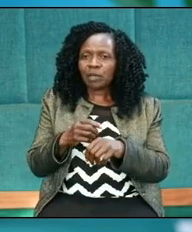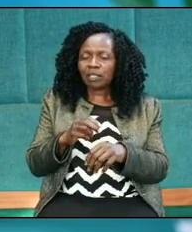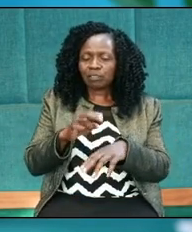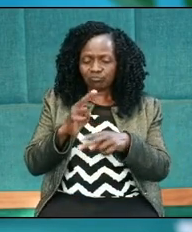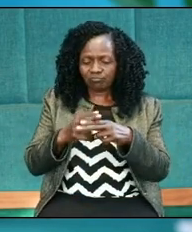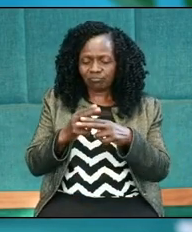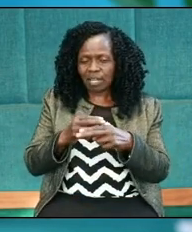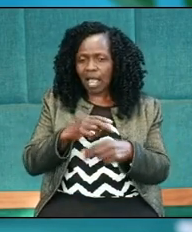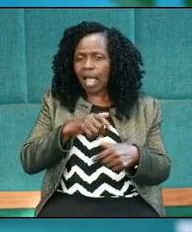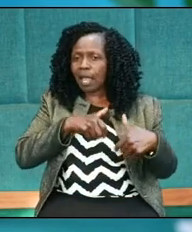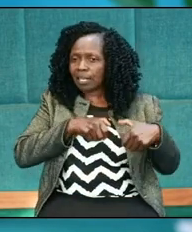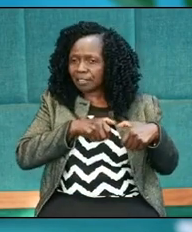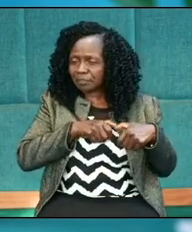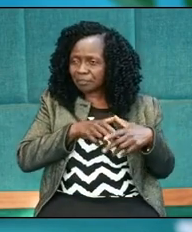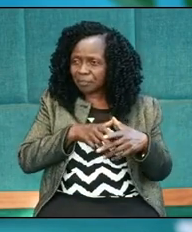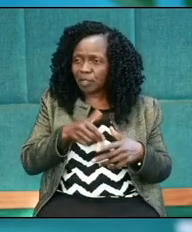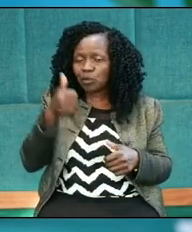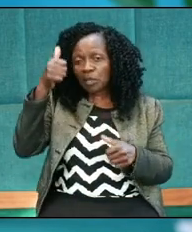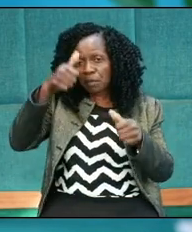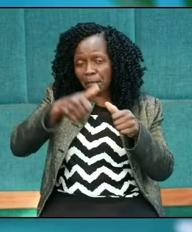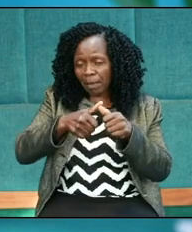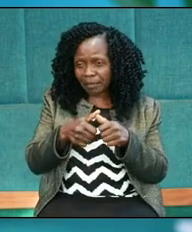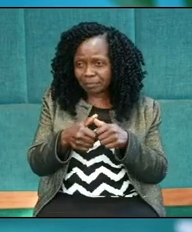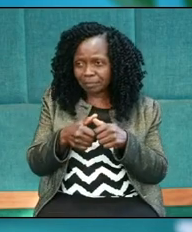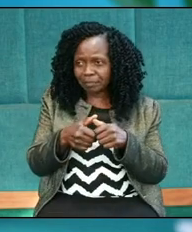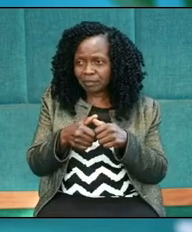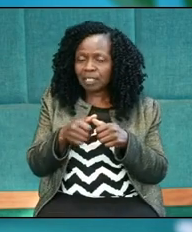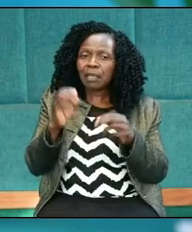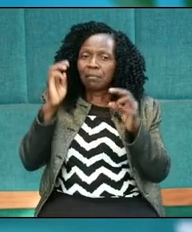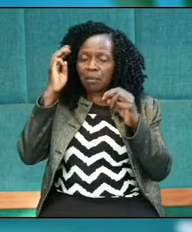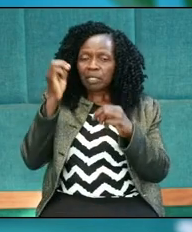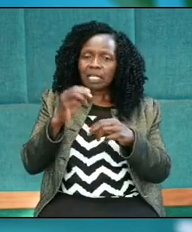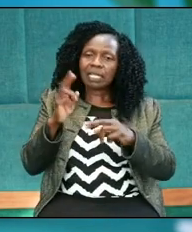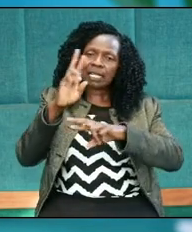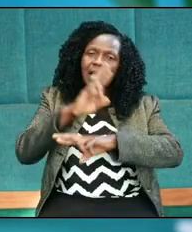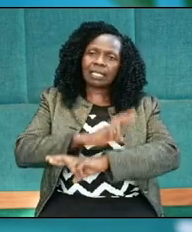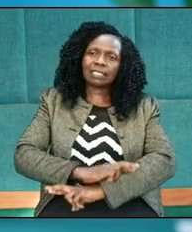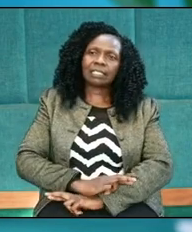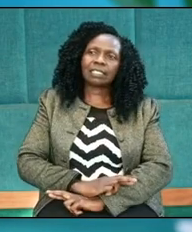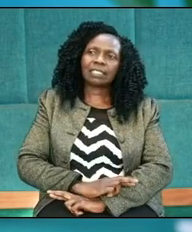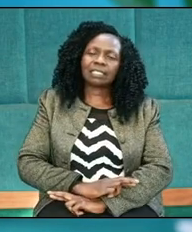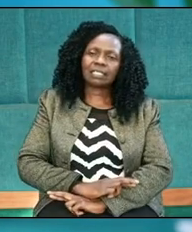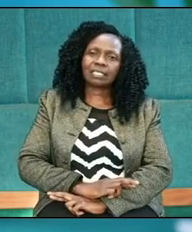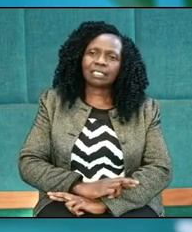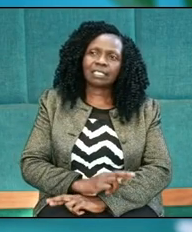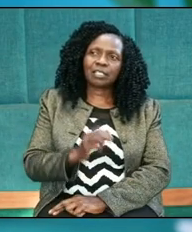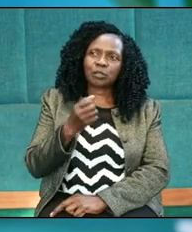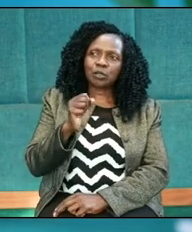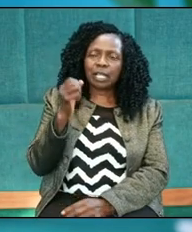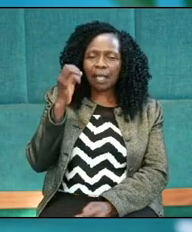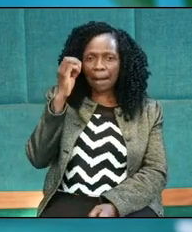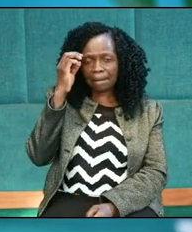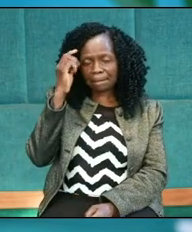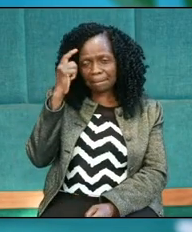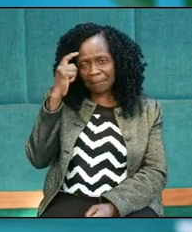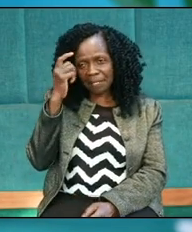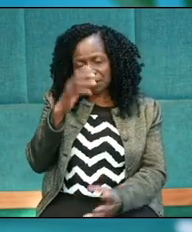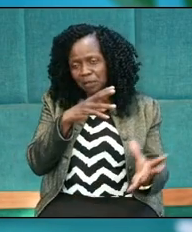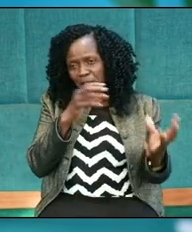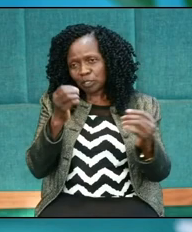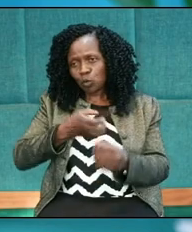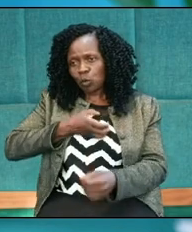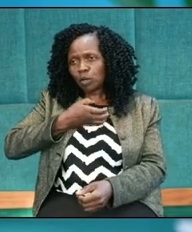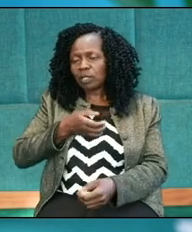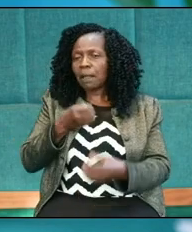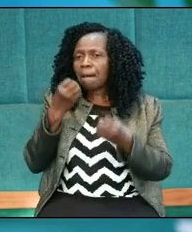Hello? Use memories to do what? To relax. Otherwise, the mind will just be going its own.